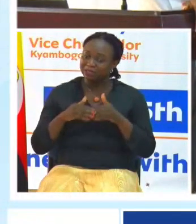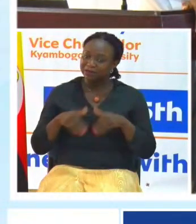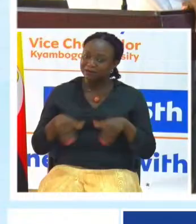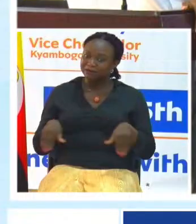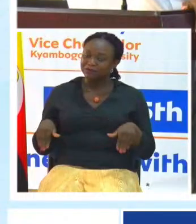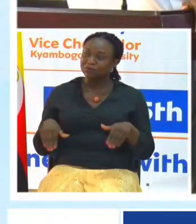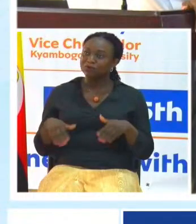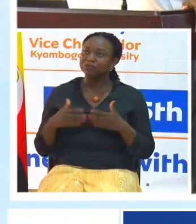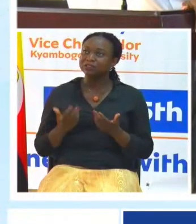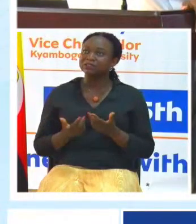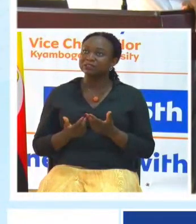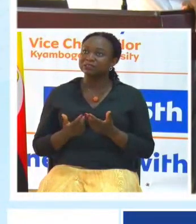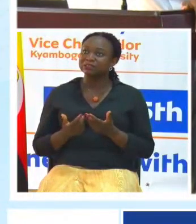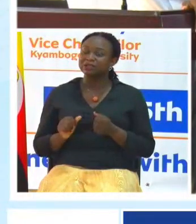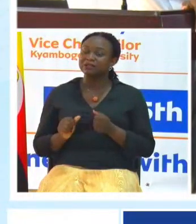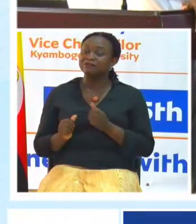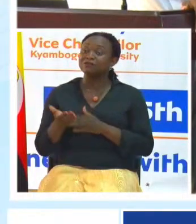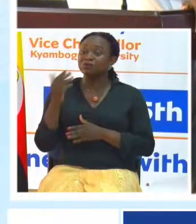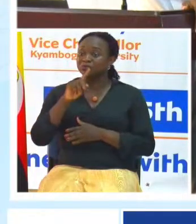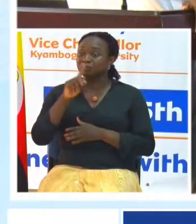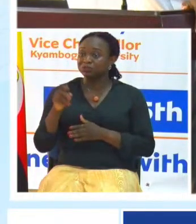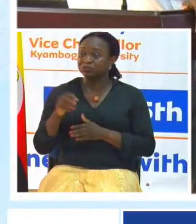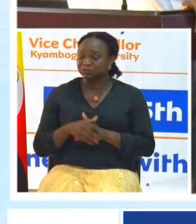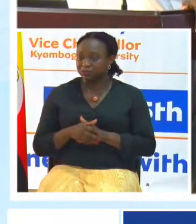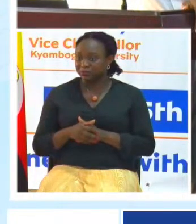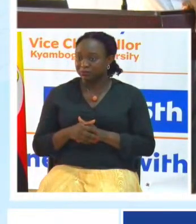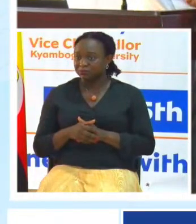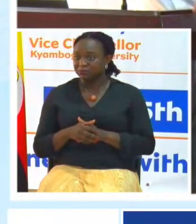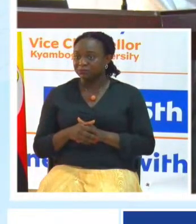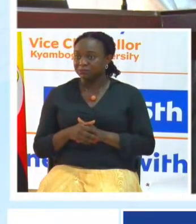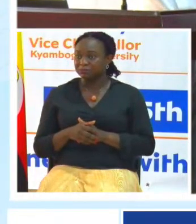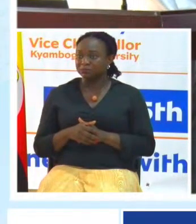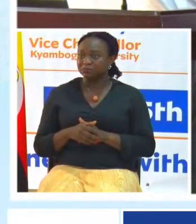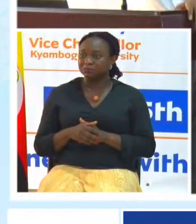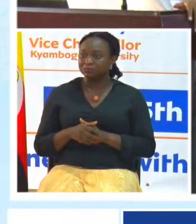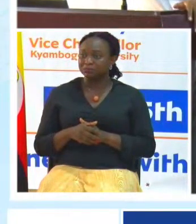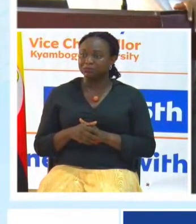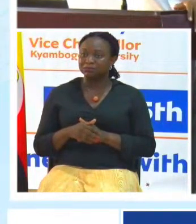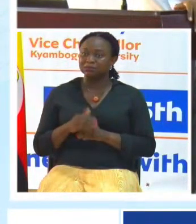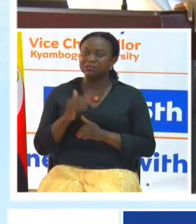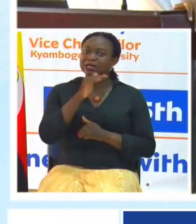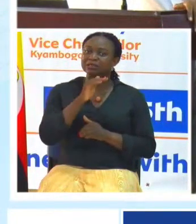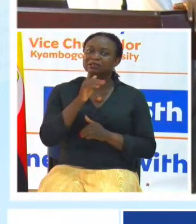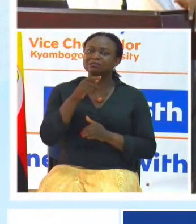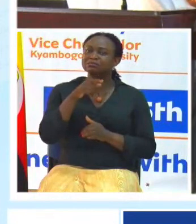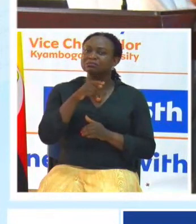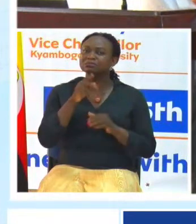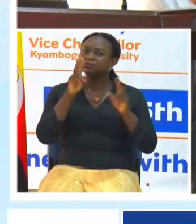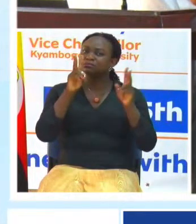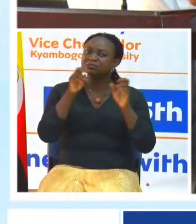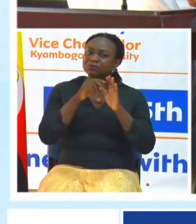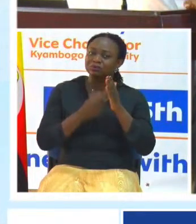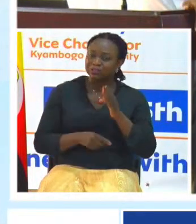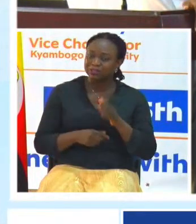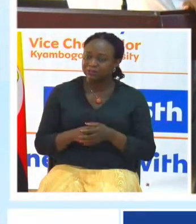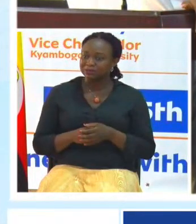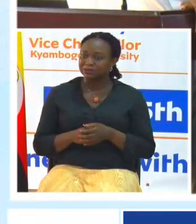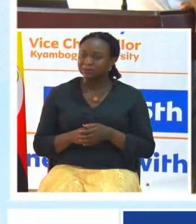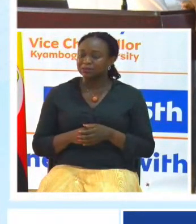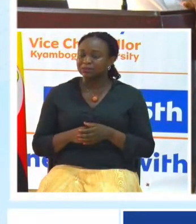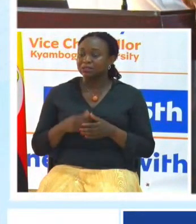asking you a follow-up question. Like, what is that course? But it would be different if you told